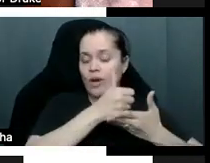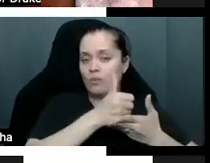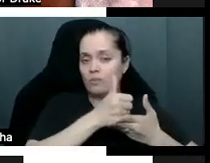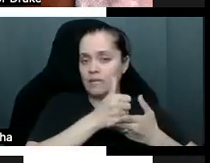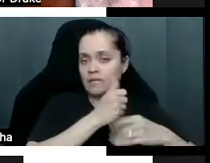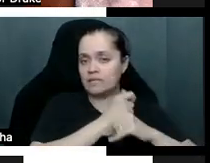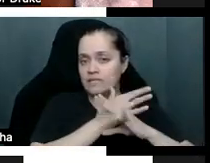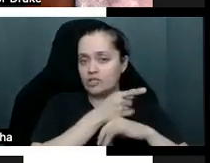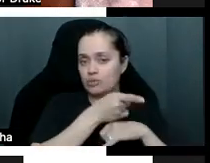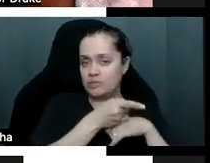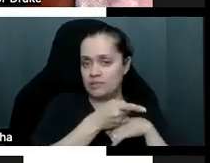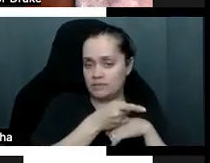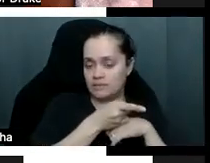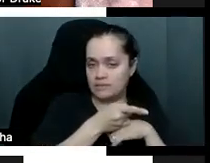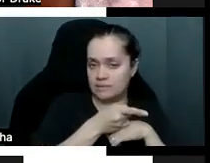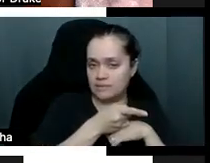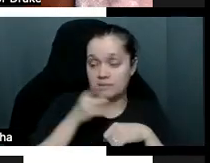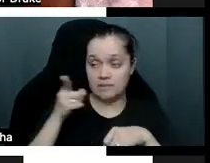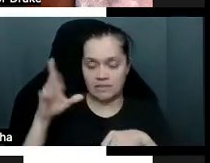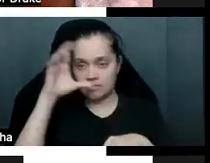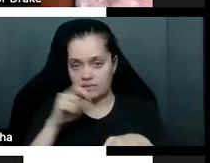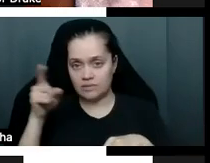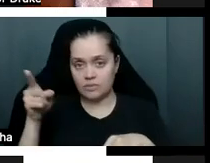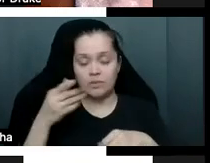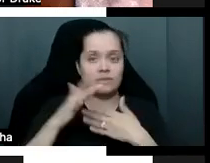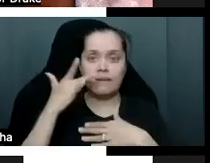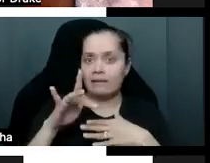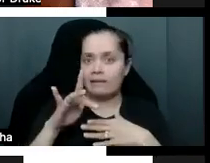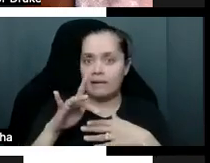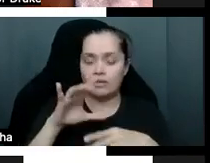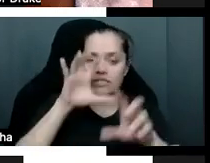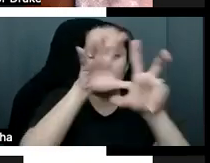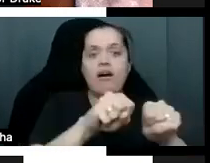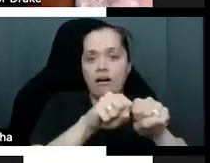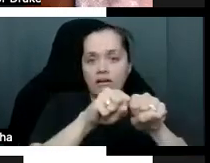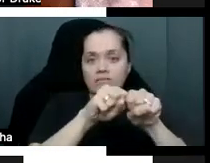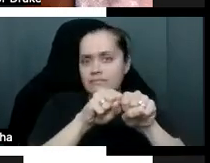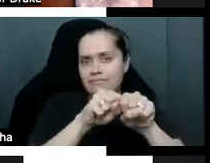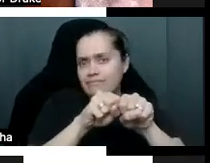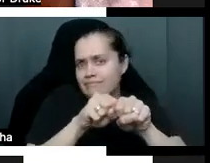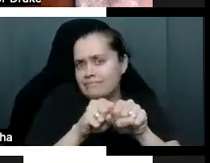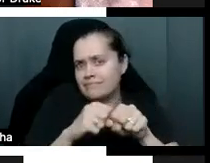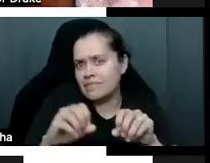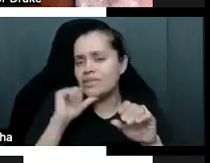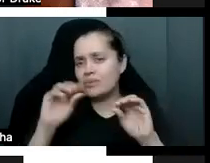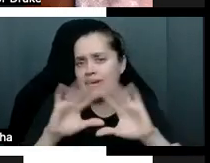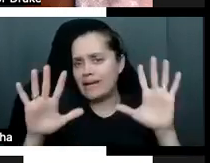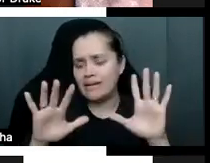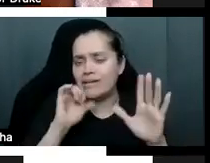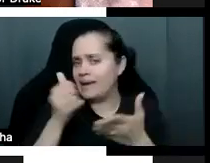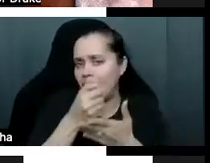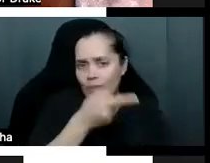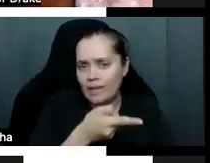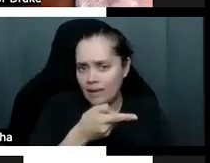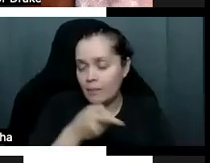Germans. It wasn't just bad luck and you were captured. You were clearly helping them, weren't you?